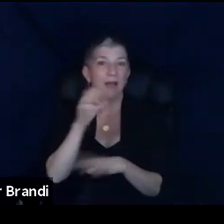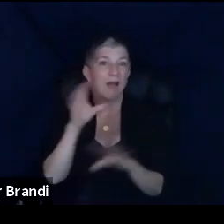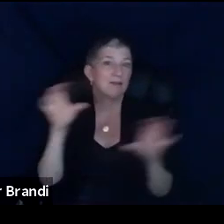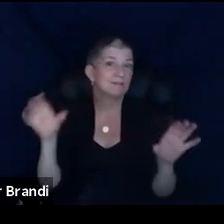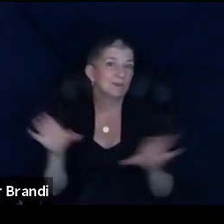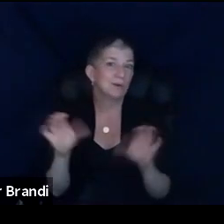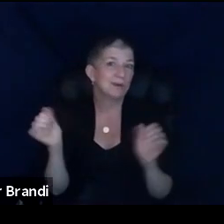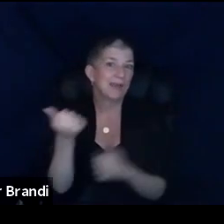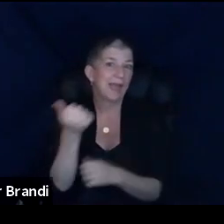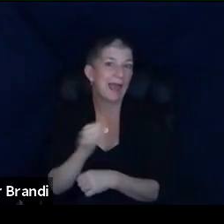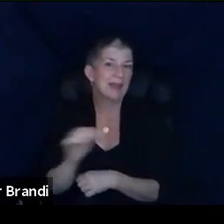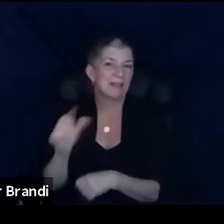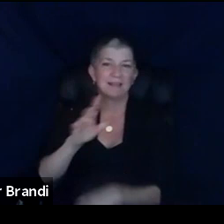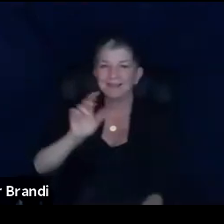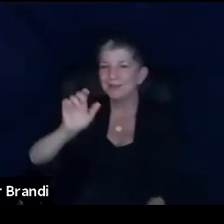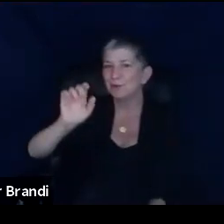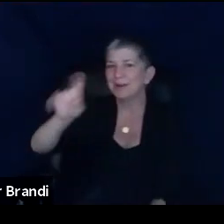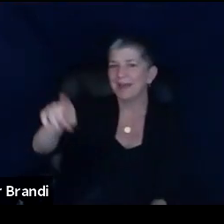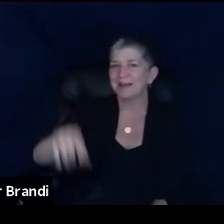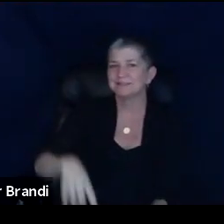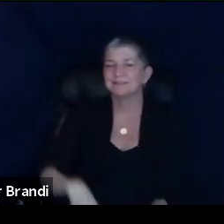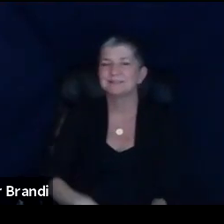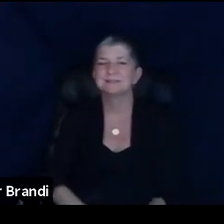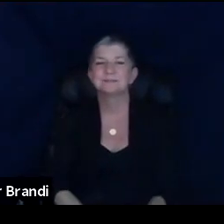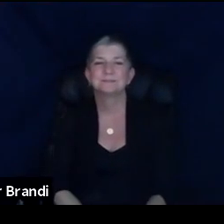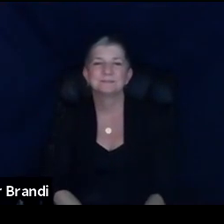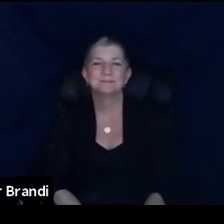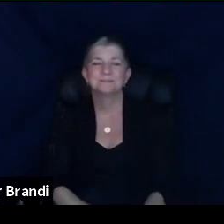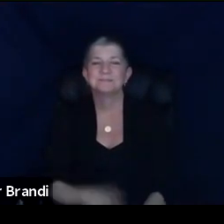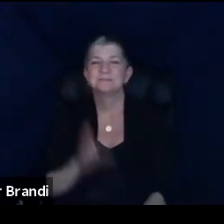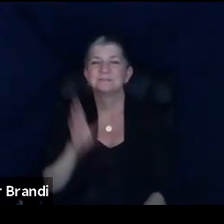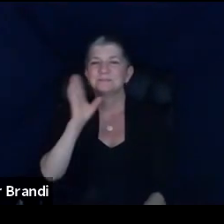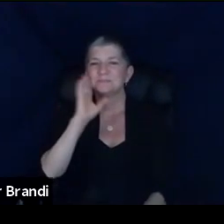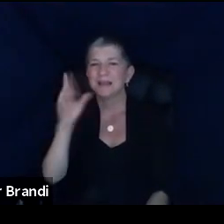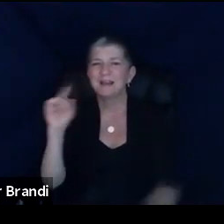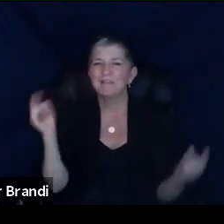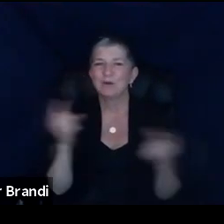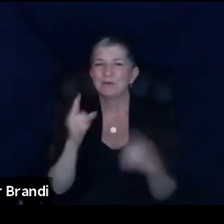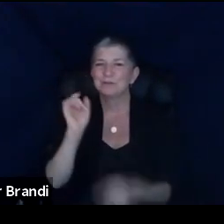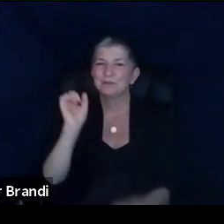anything, ask. Never hurts to ask.